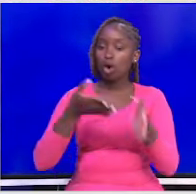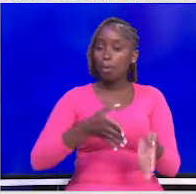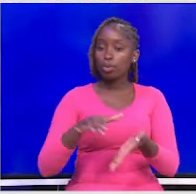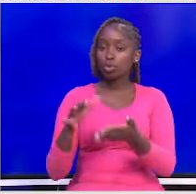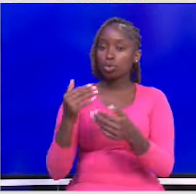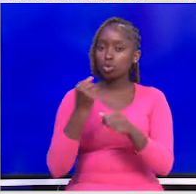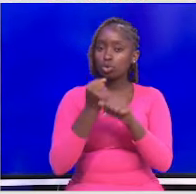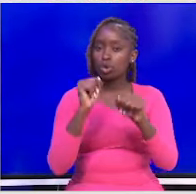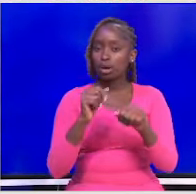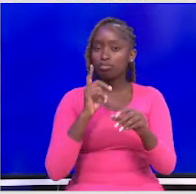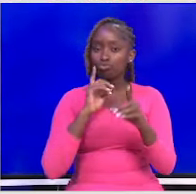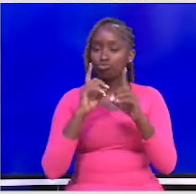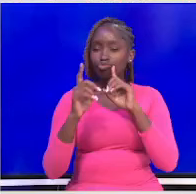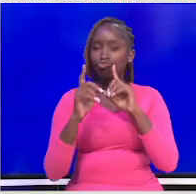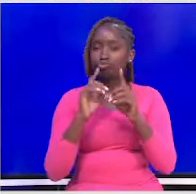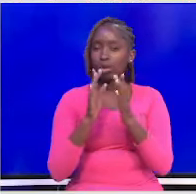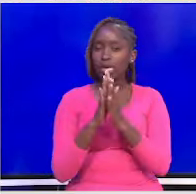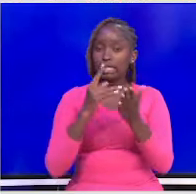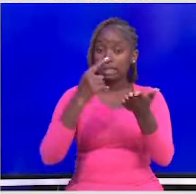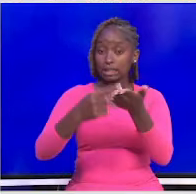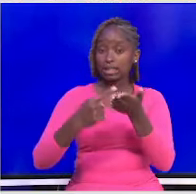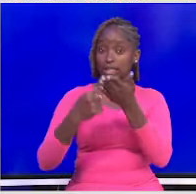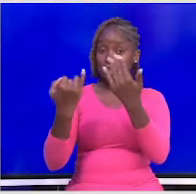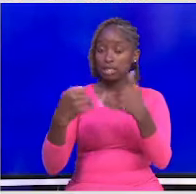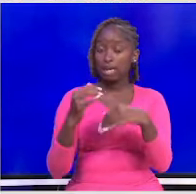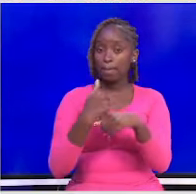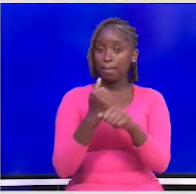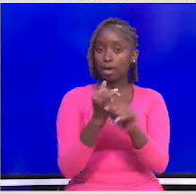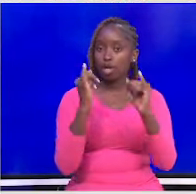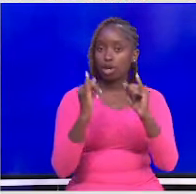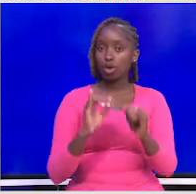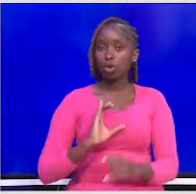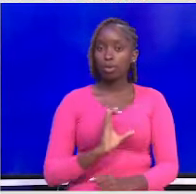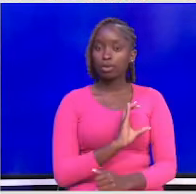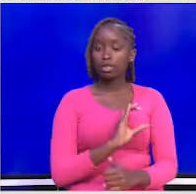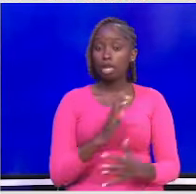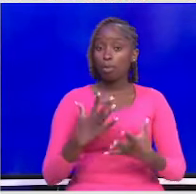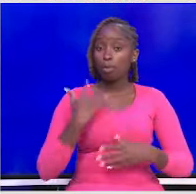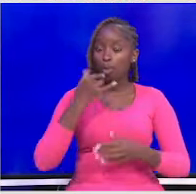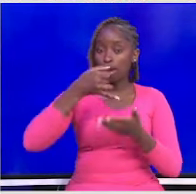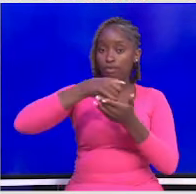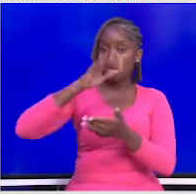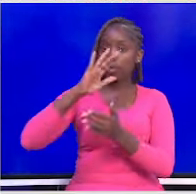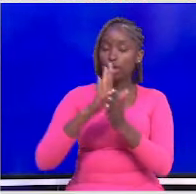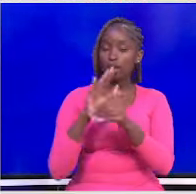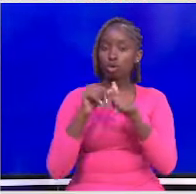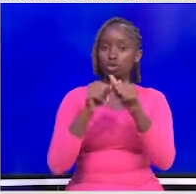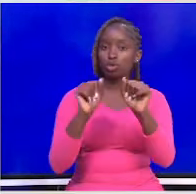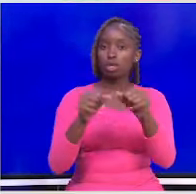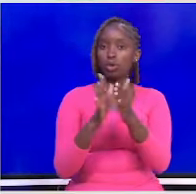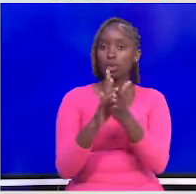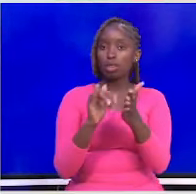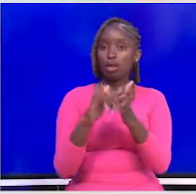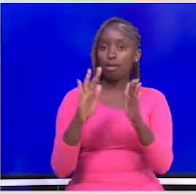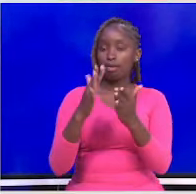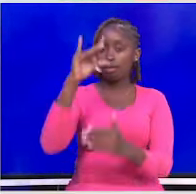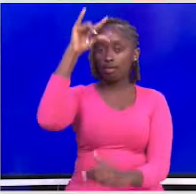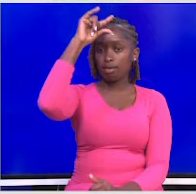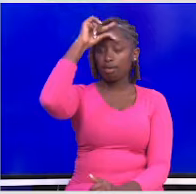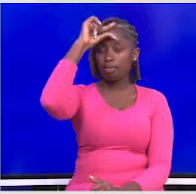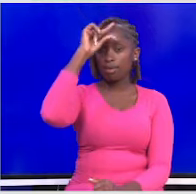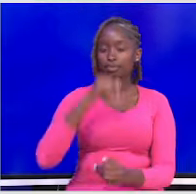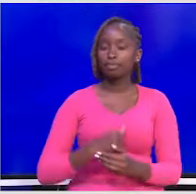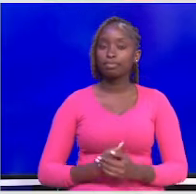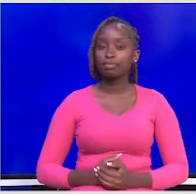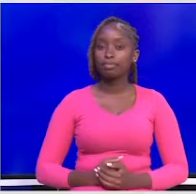majadiliano ya kuunda baraza jipya la mawaziri litakalohusika na uendeshaji wa serikali. Listening